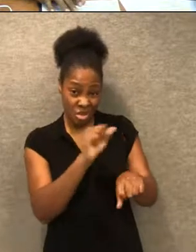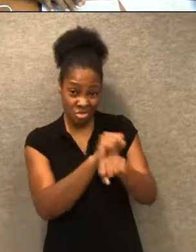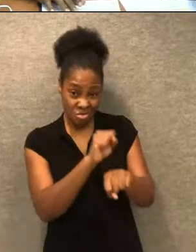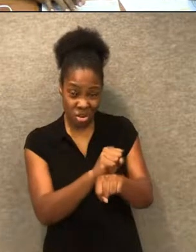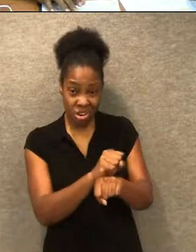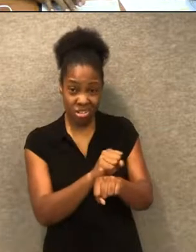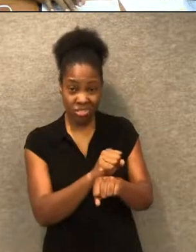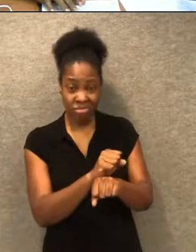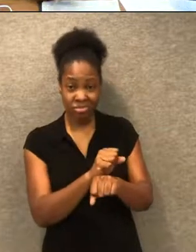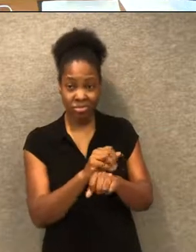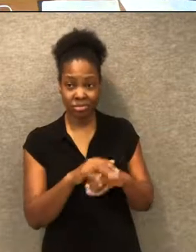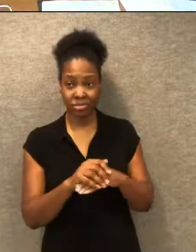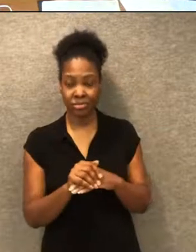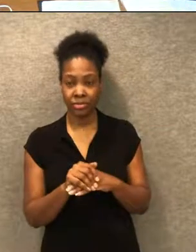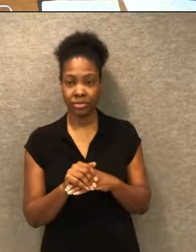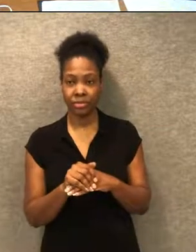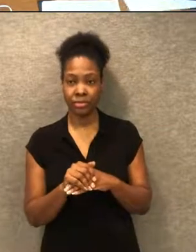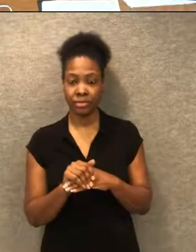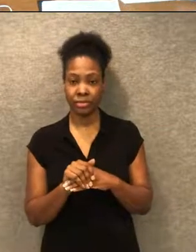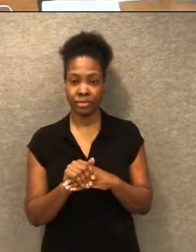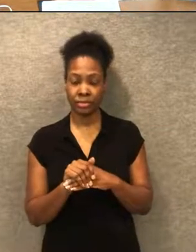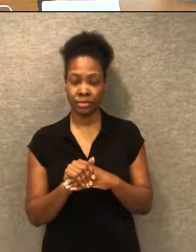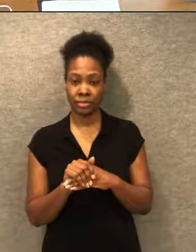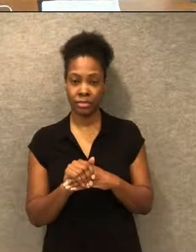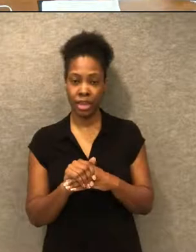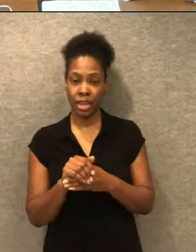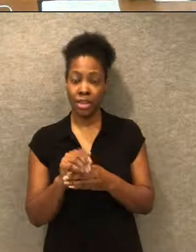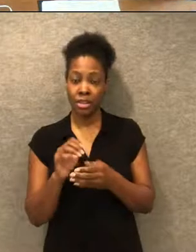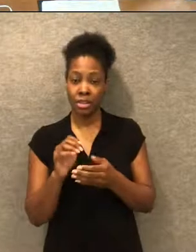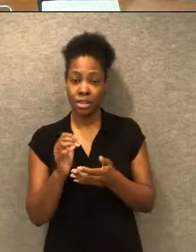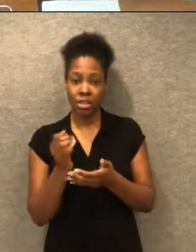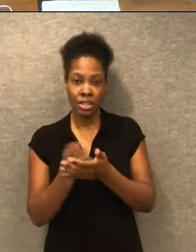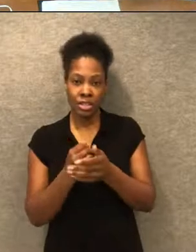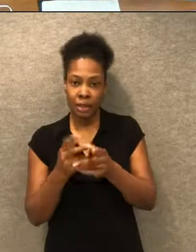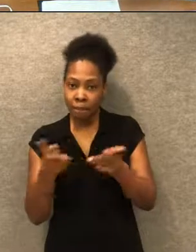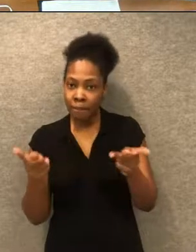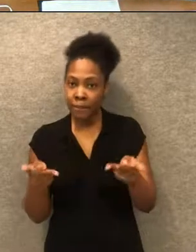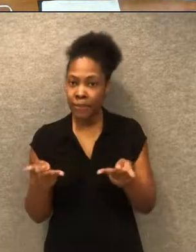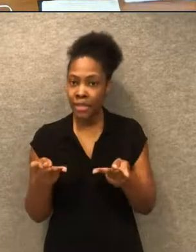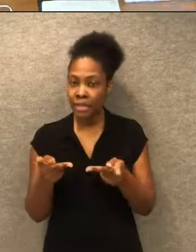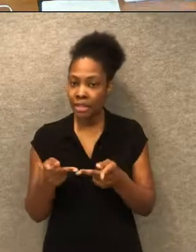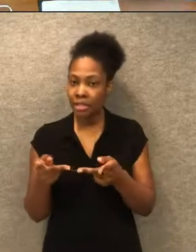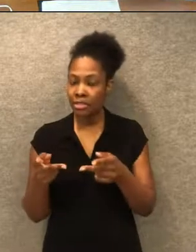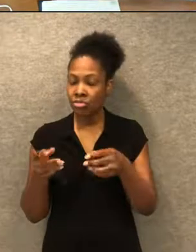So some places of business are bringing folks